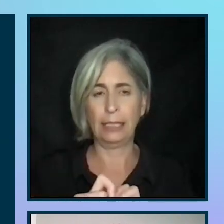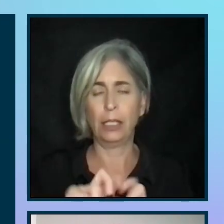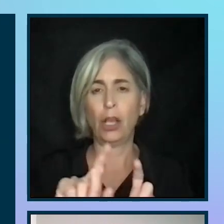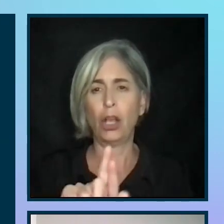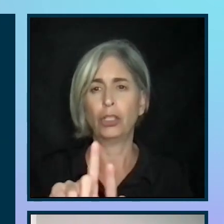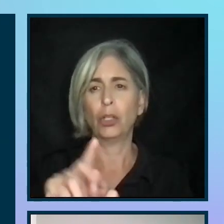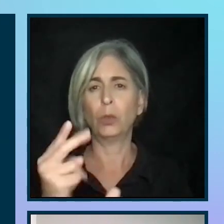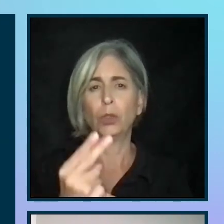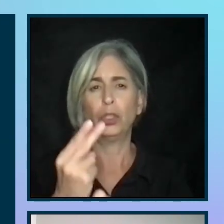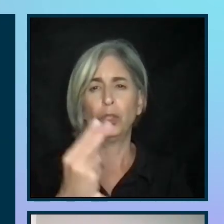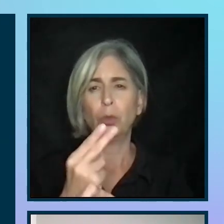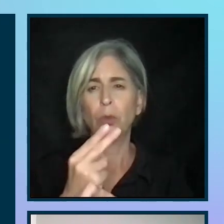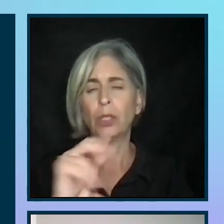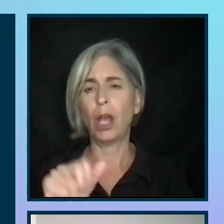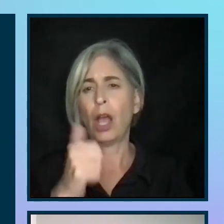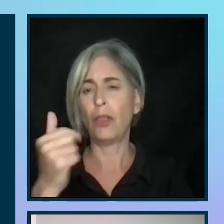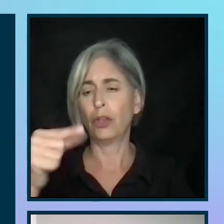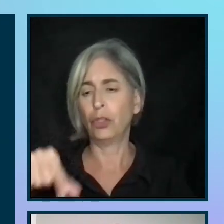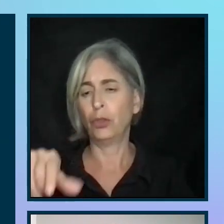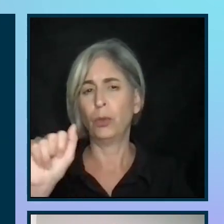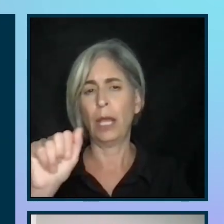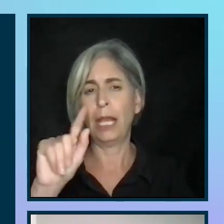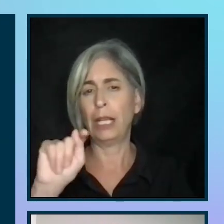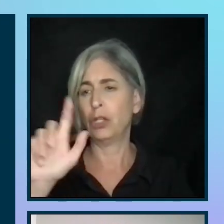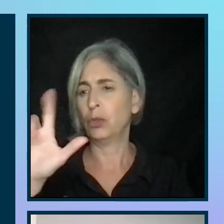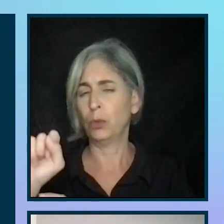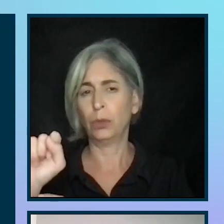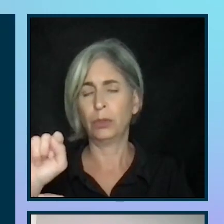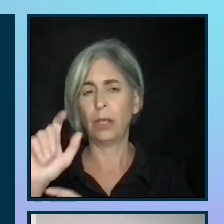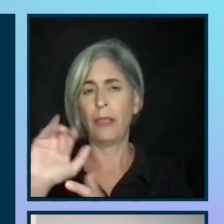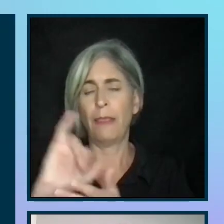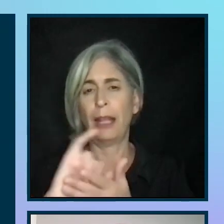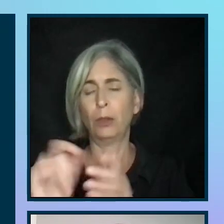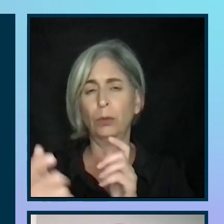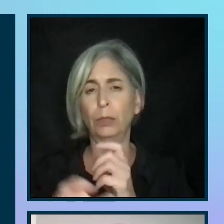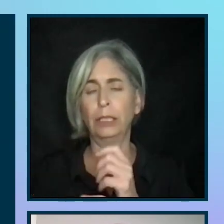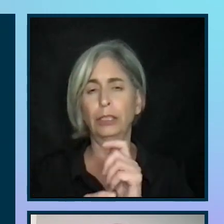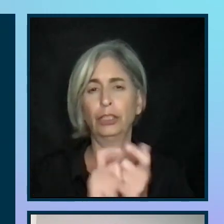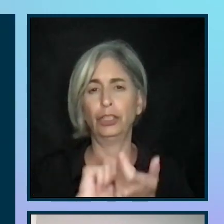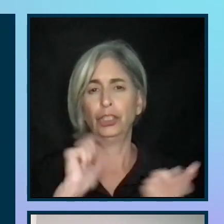use other QA tools that we are daisy chaining a series of